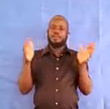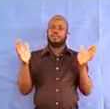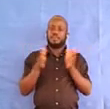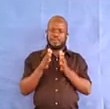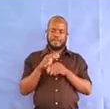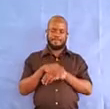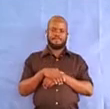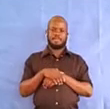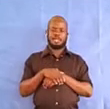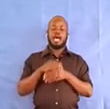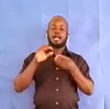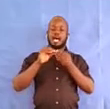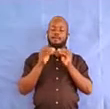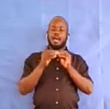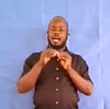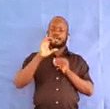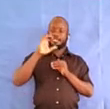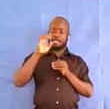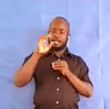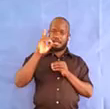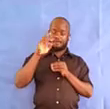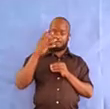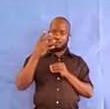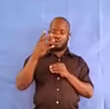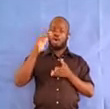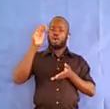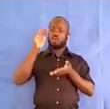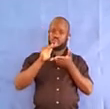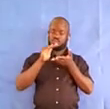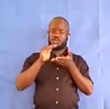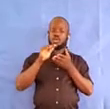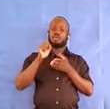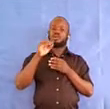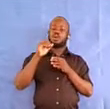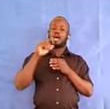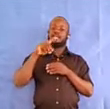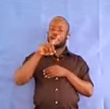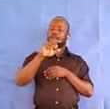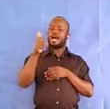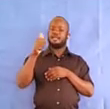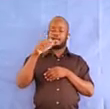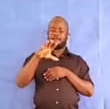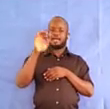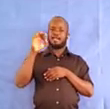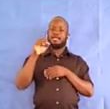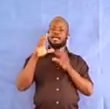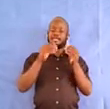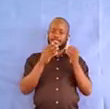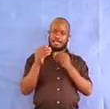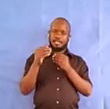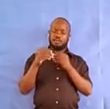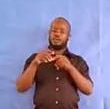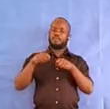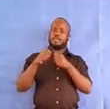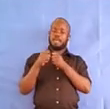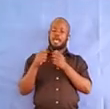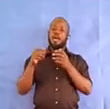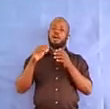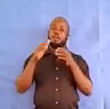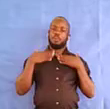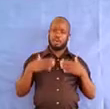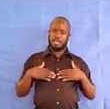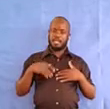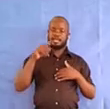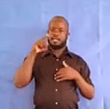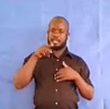experience fevers and weight loss. The number of CD4 cells is now so low that other germs that cause infections find